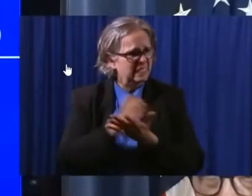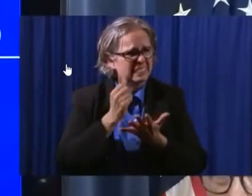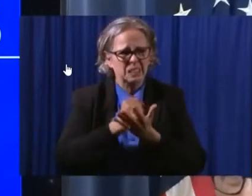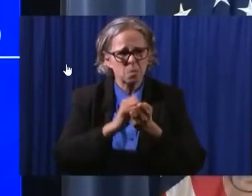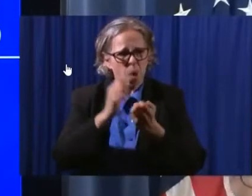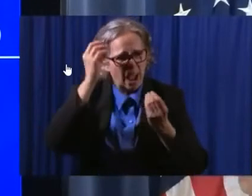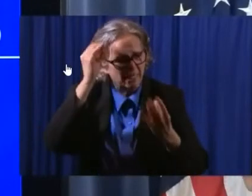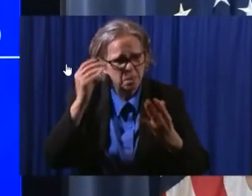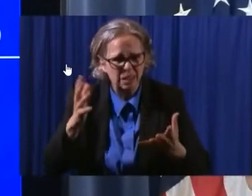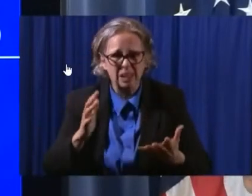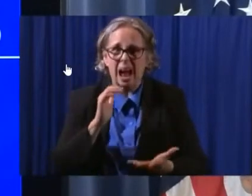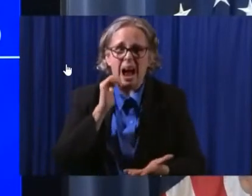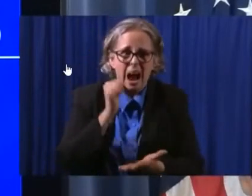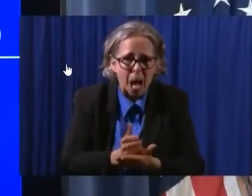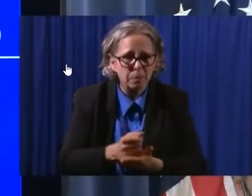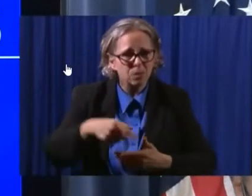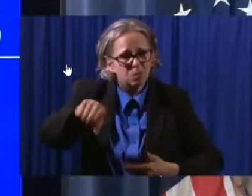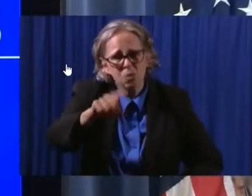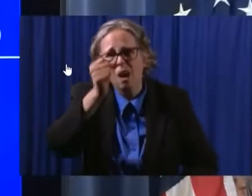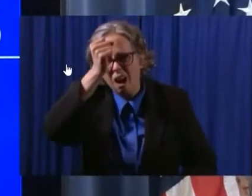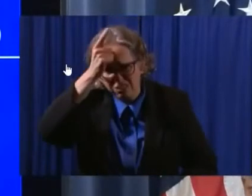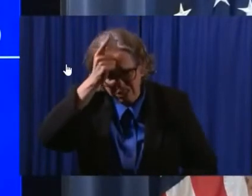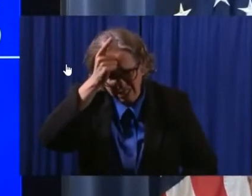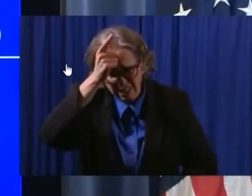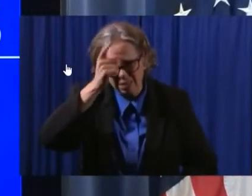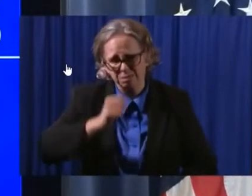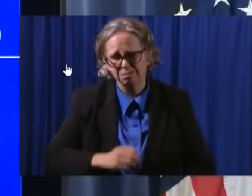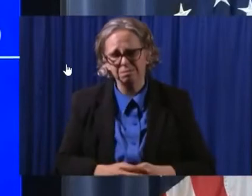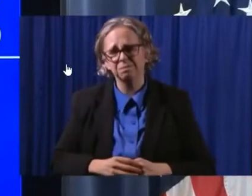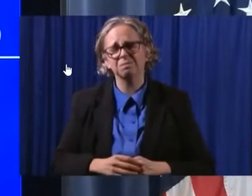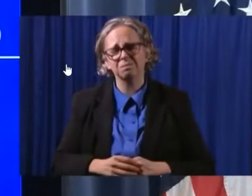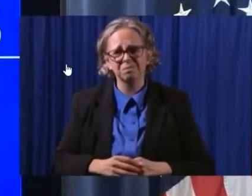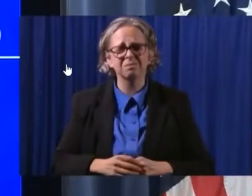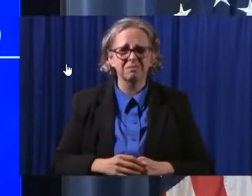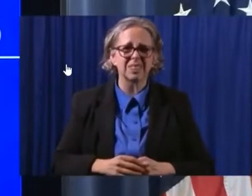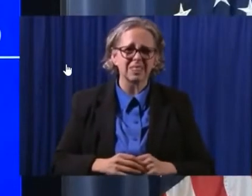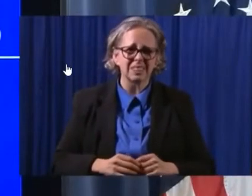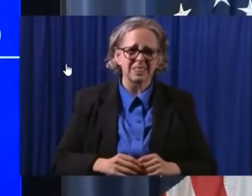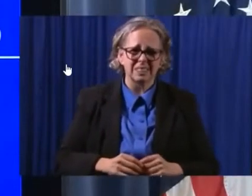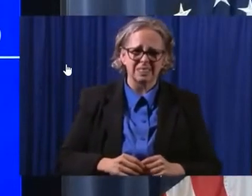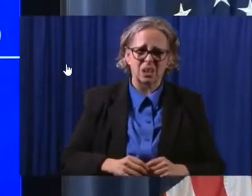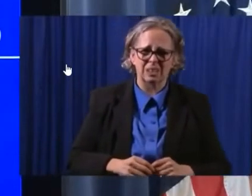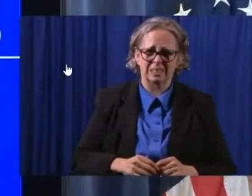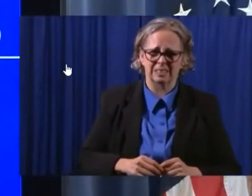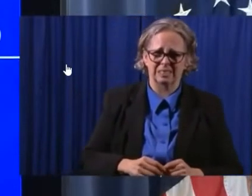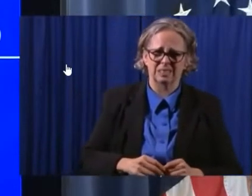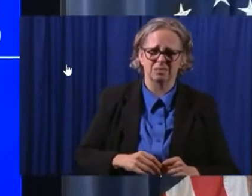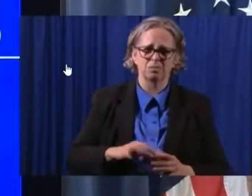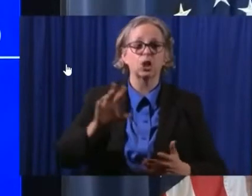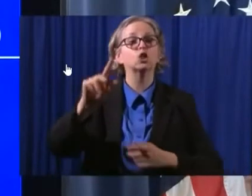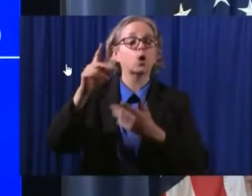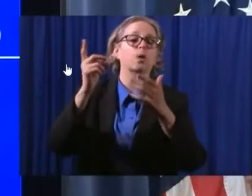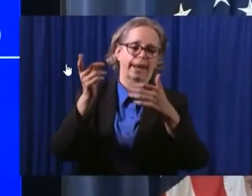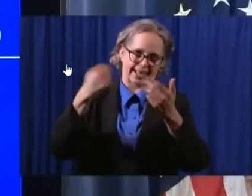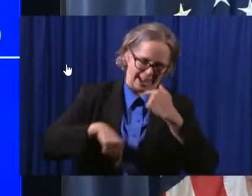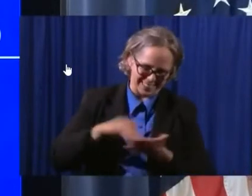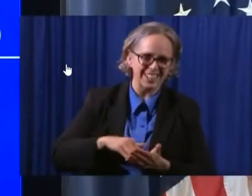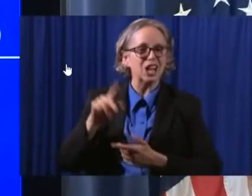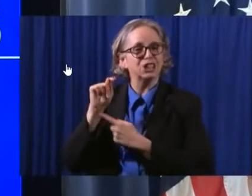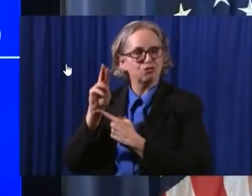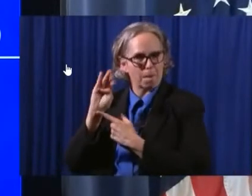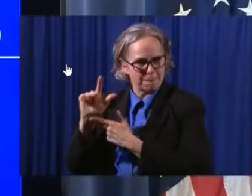the data that we are seeing. That is a process. In addition to multiple outbreaks, I'm back to Trumbull now. In